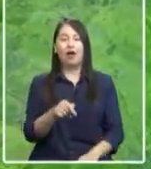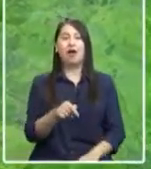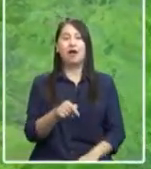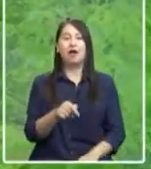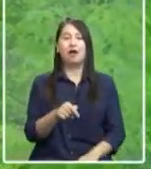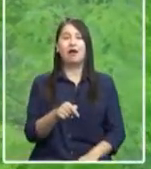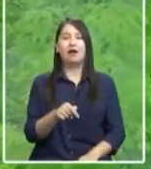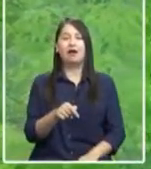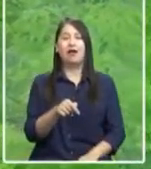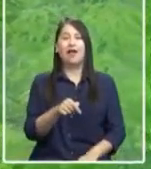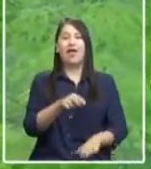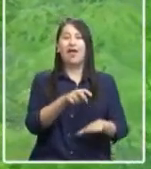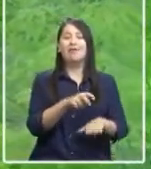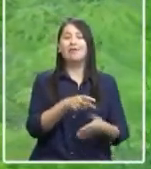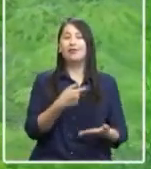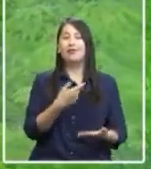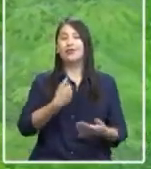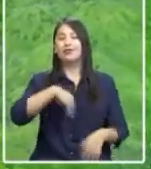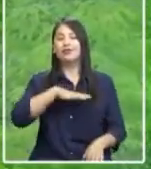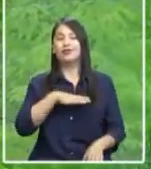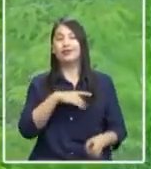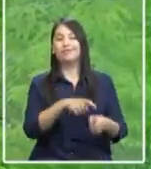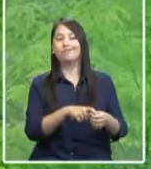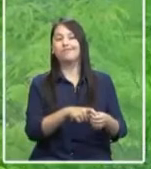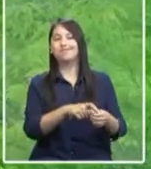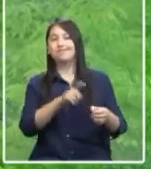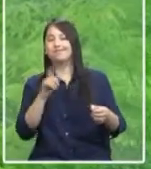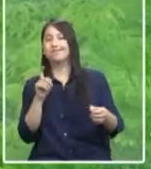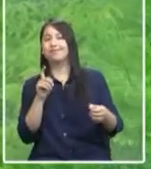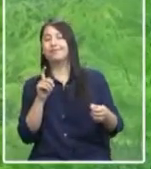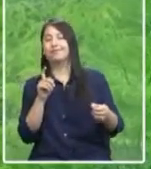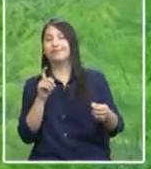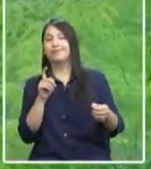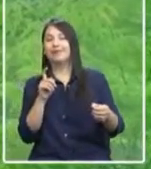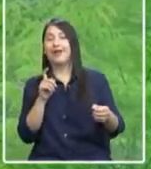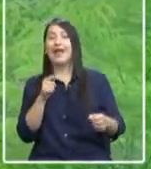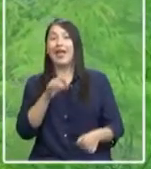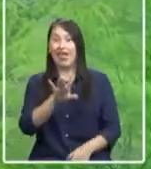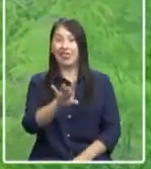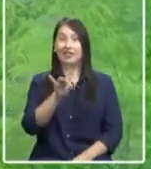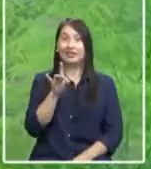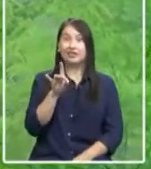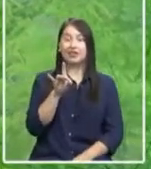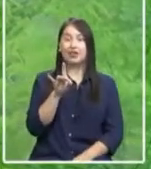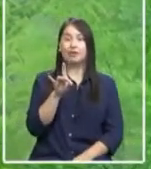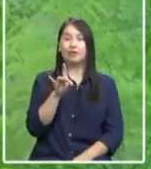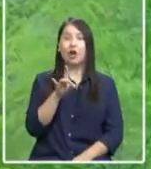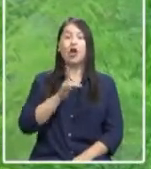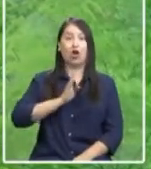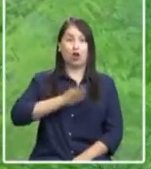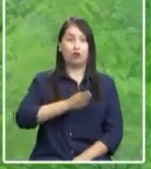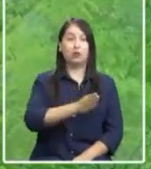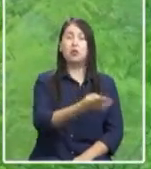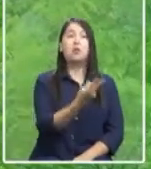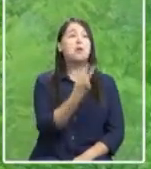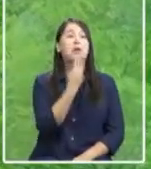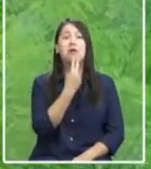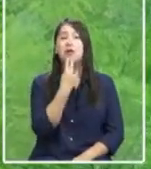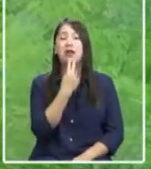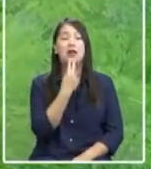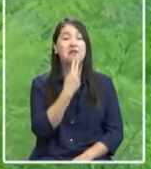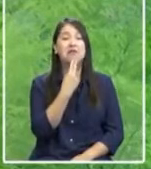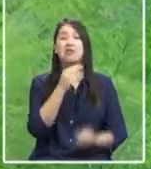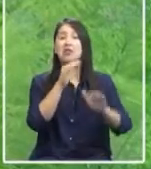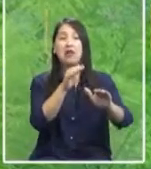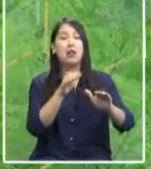the train and continue in the same path, or get off the train and build another